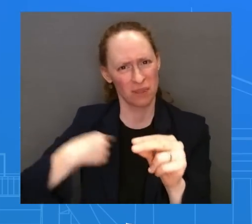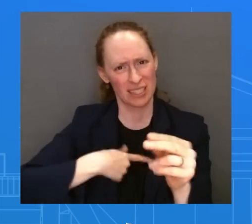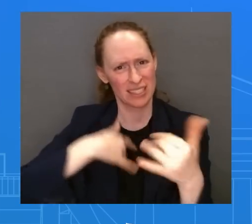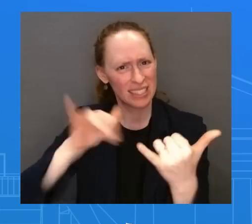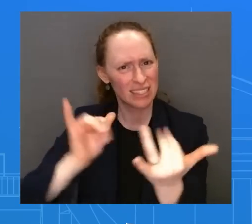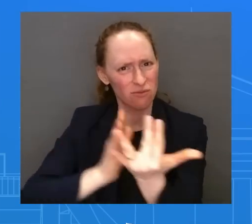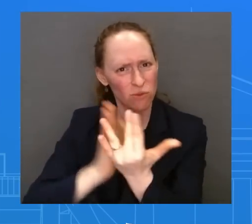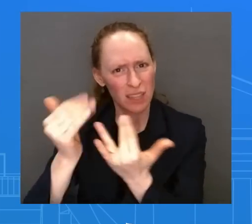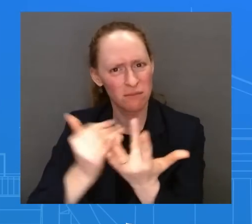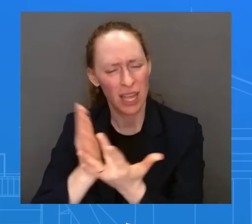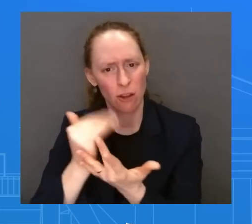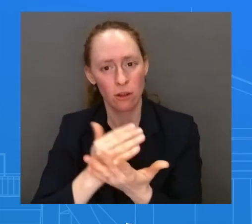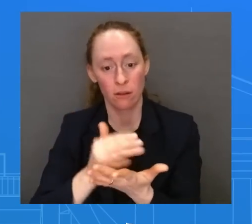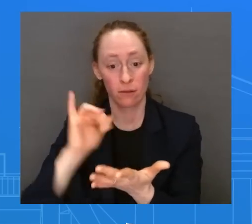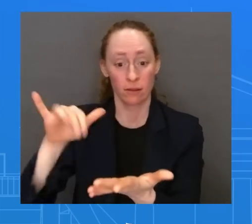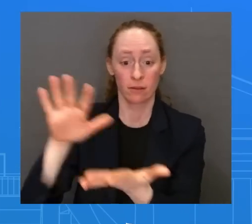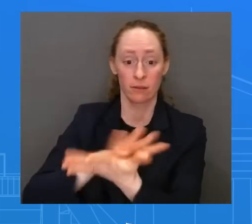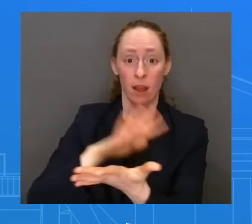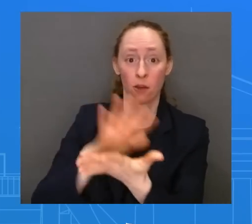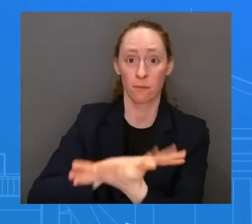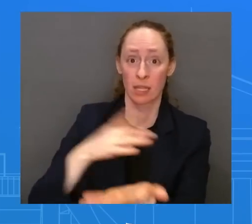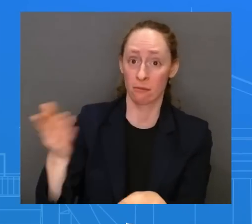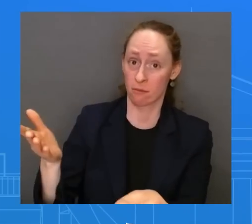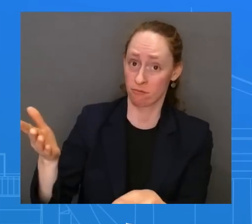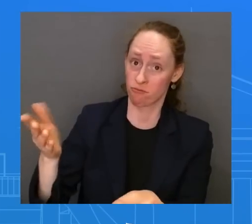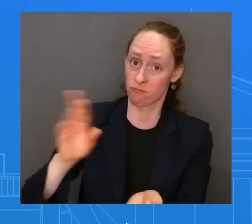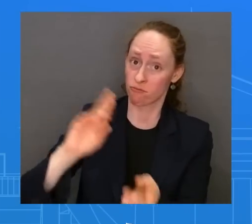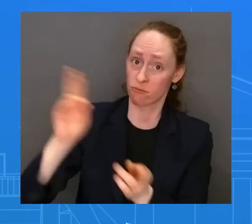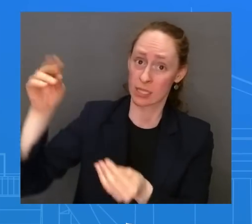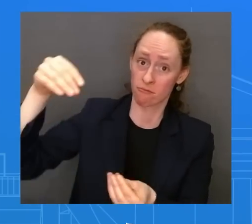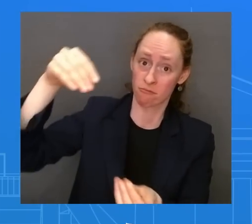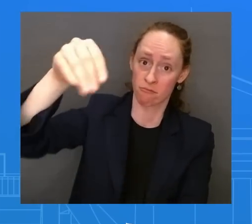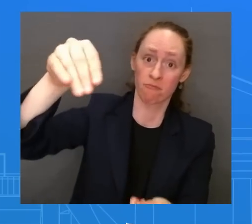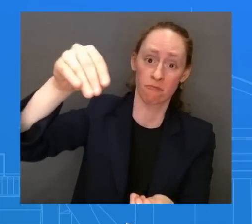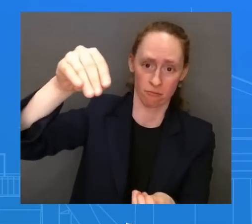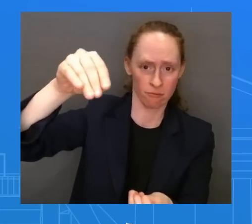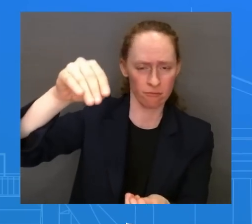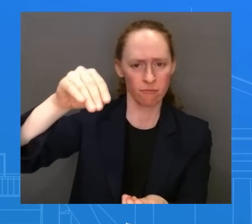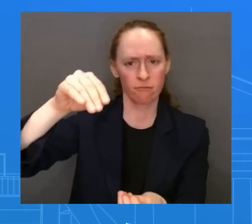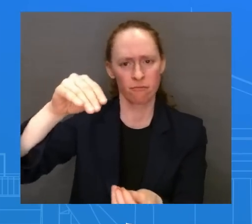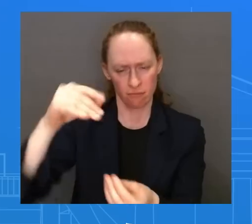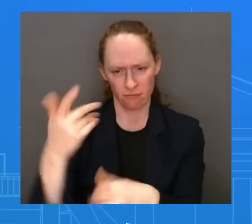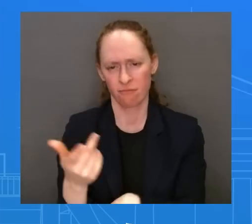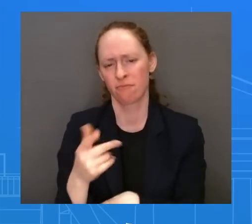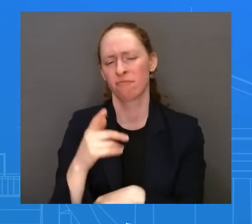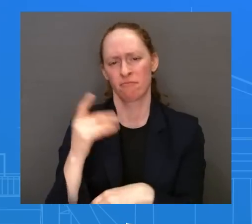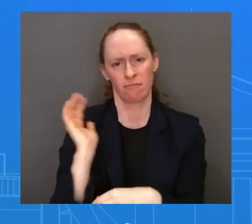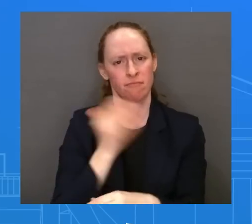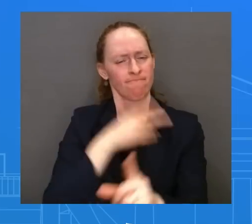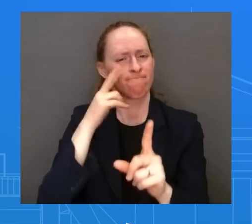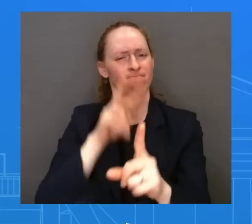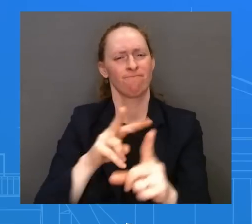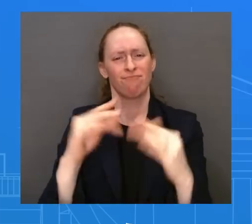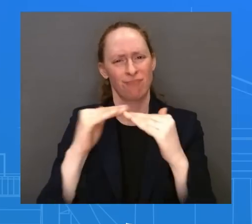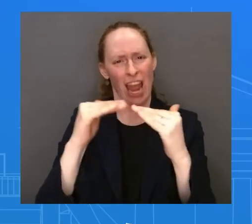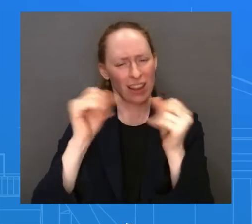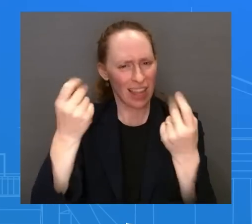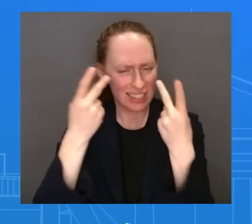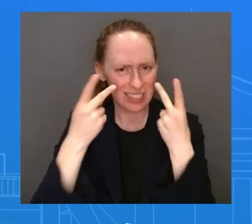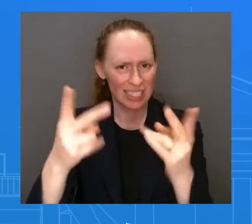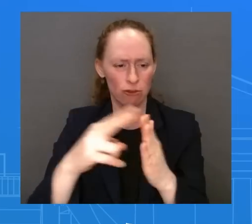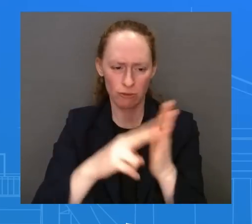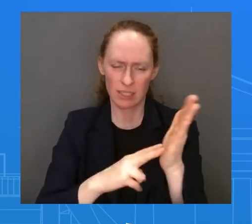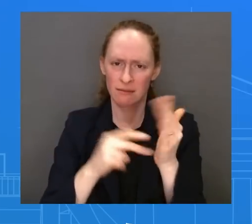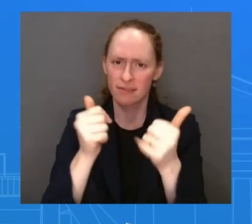a a pretty fair summary of our perspectives of the work over those many months and pulling and collating